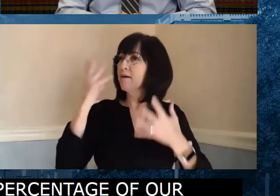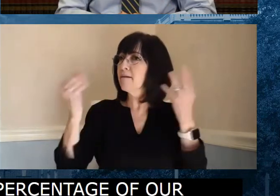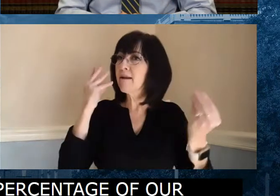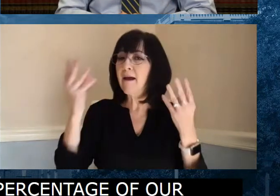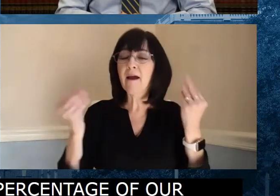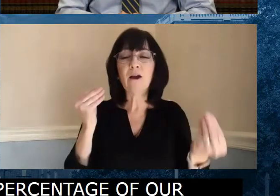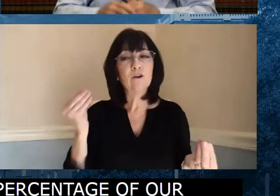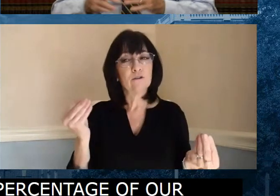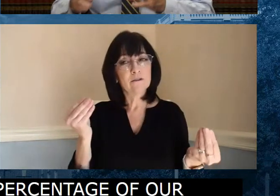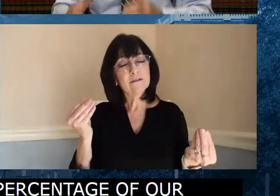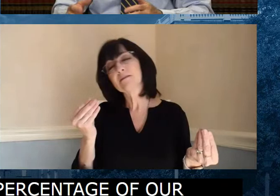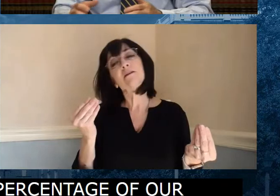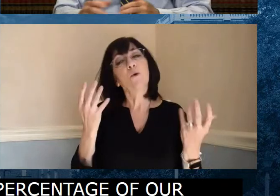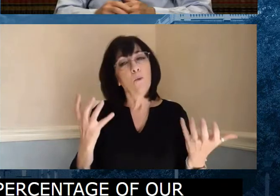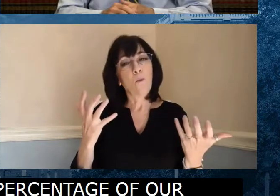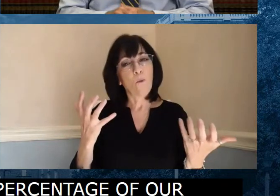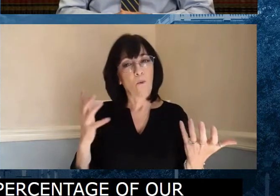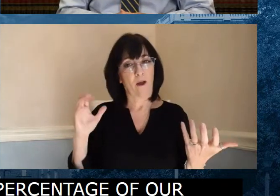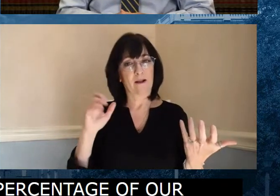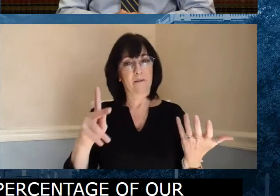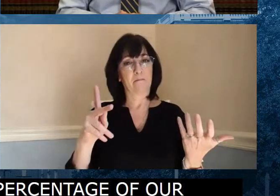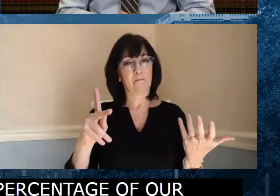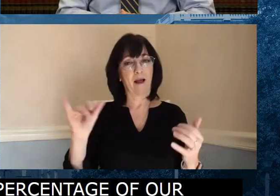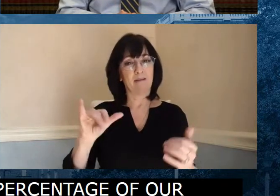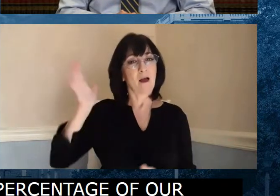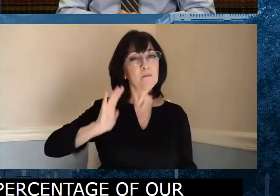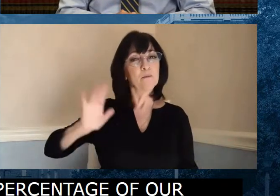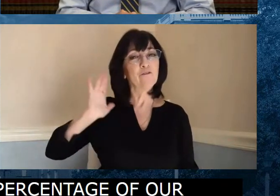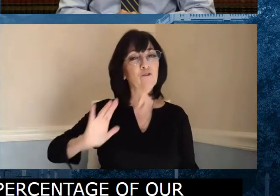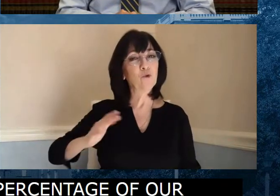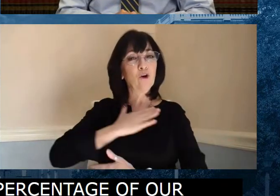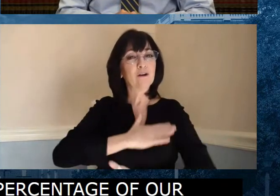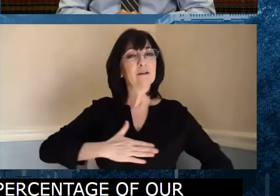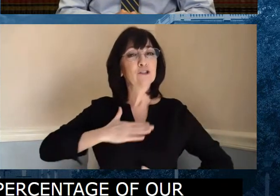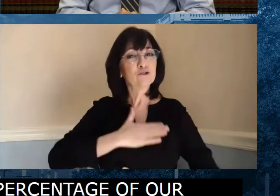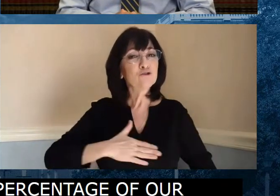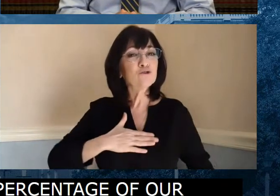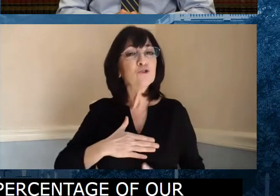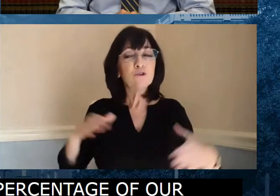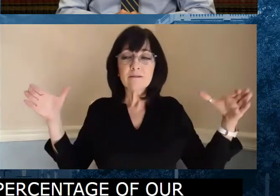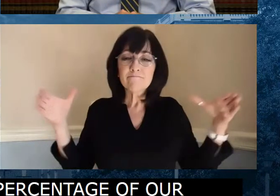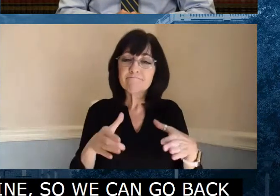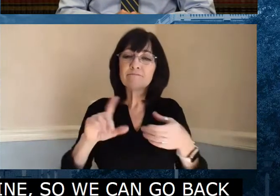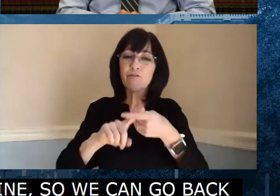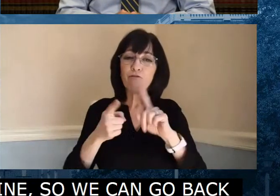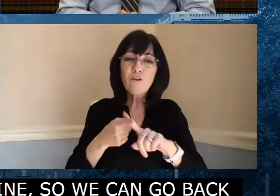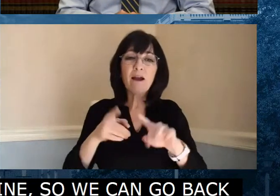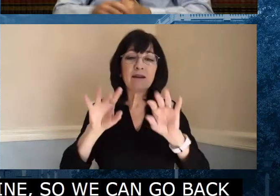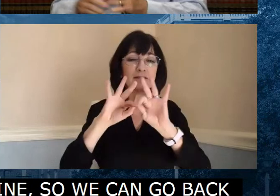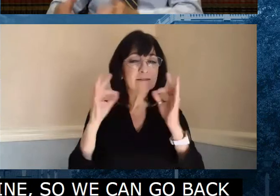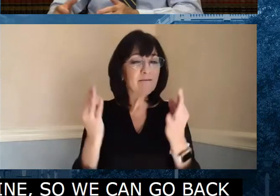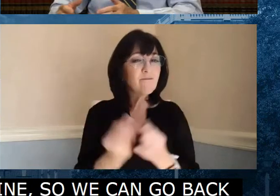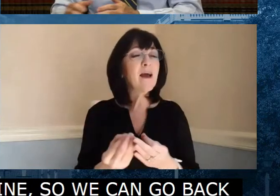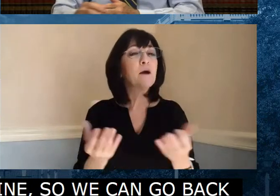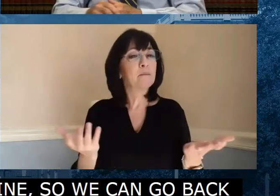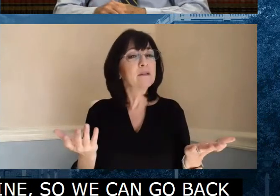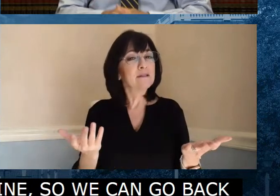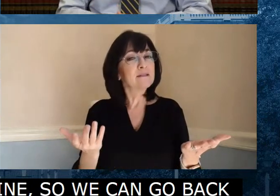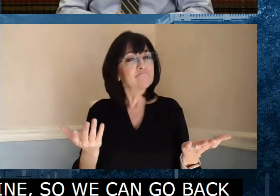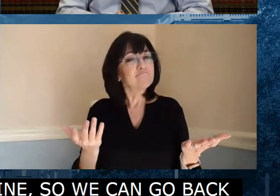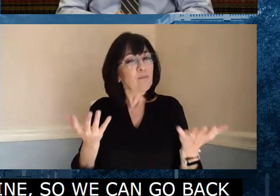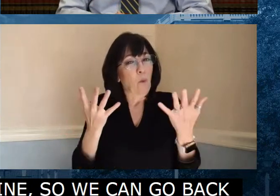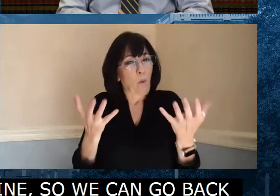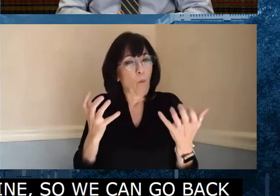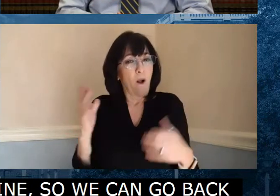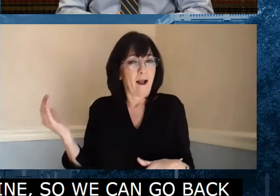a restaurant and dining, you like having a big party with friends and family, if you like going